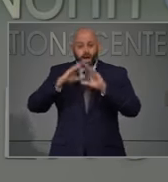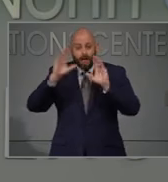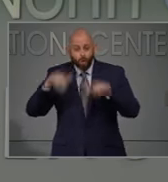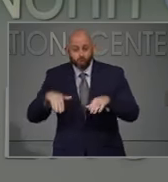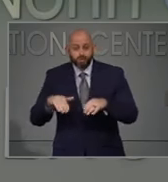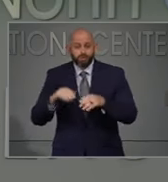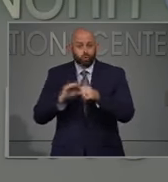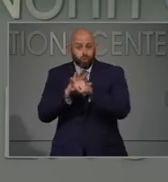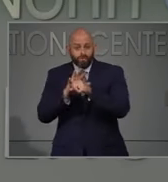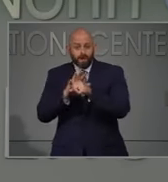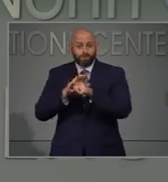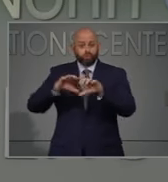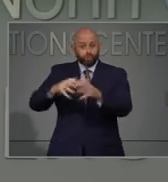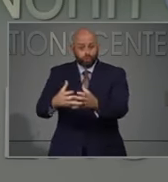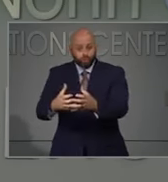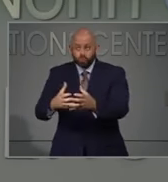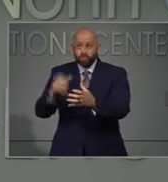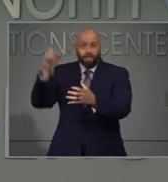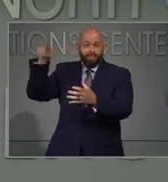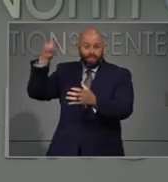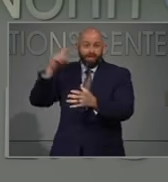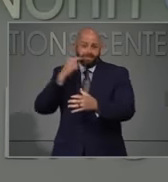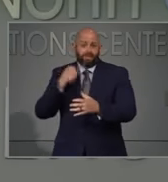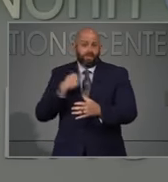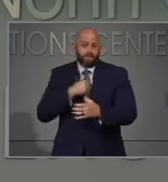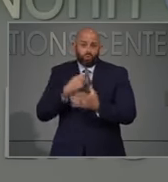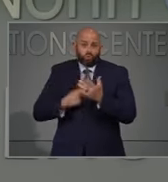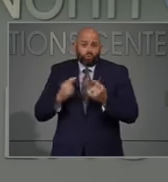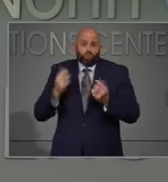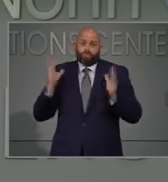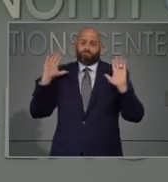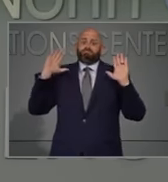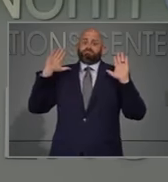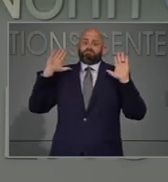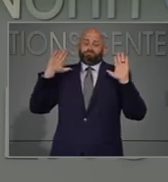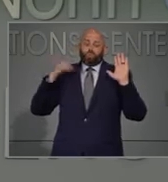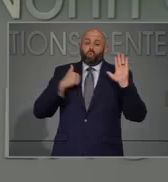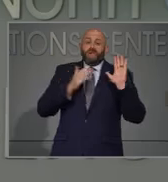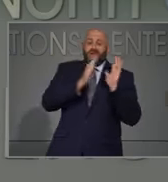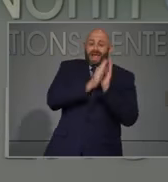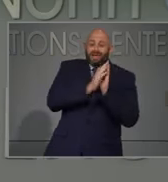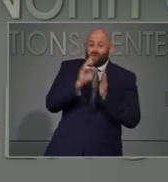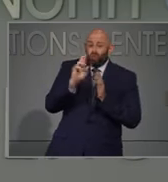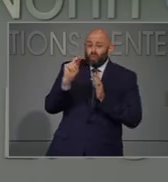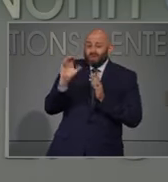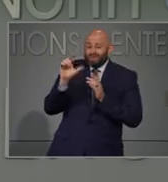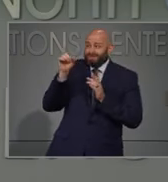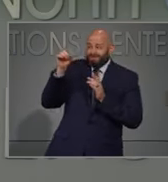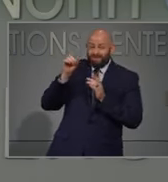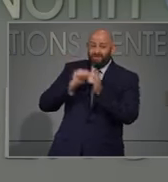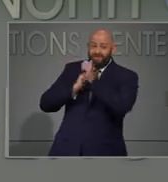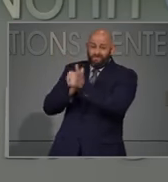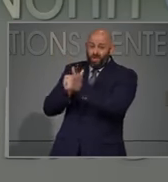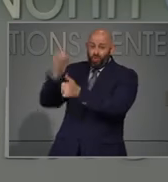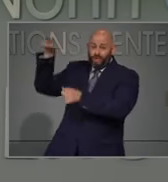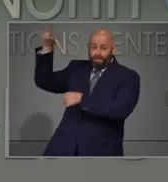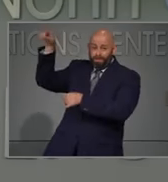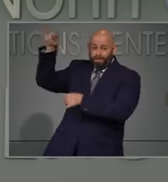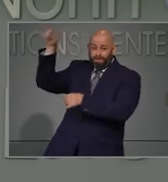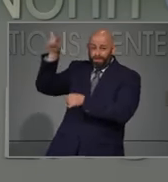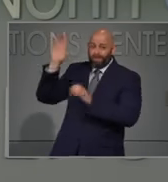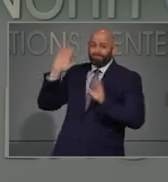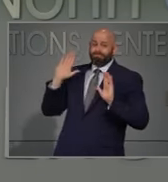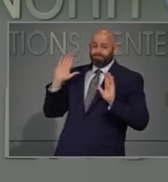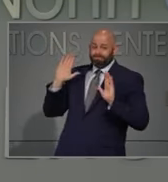Force, and we are asking the RNC to follow that guidance. But just as we did with